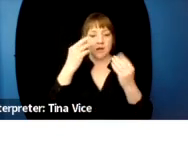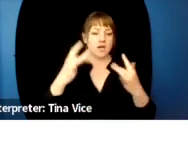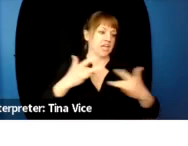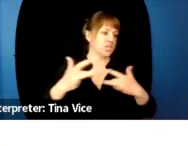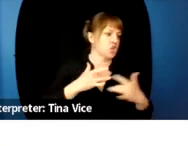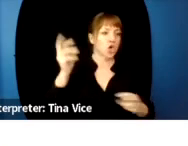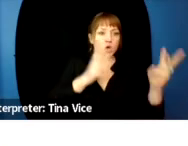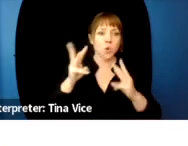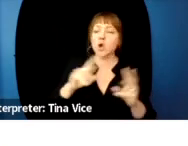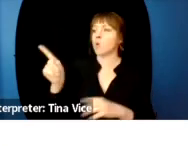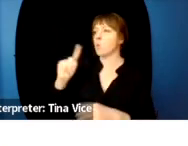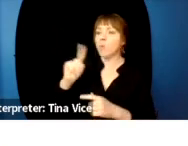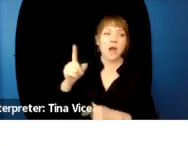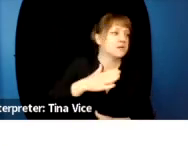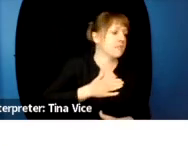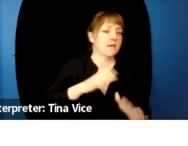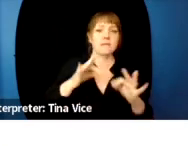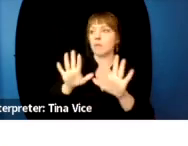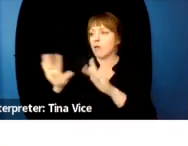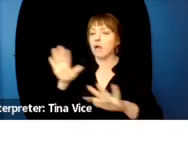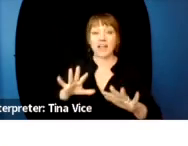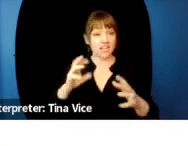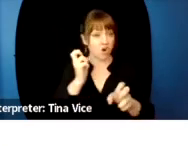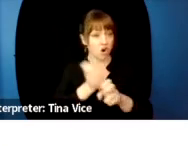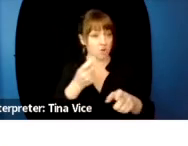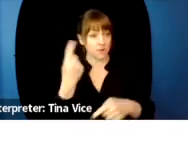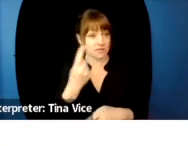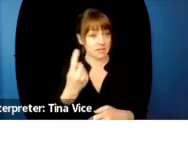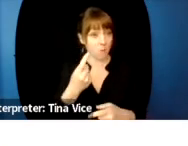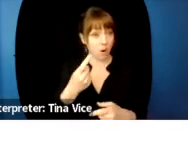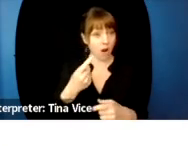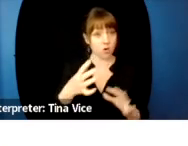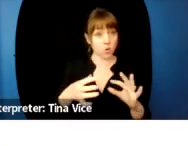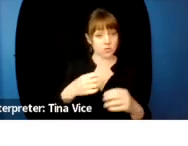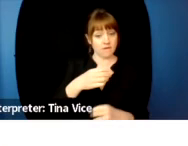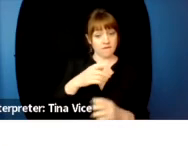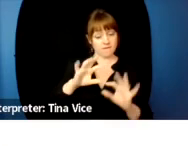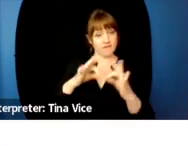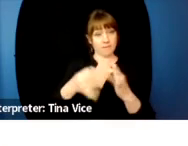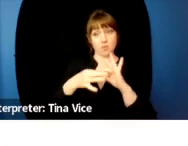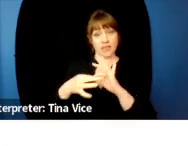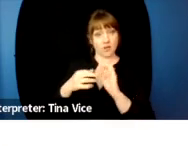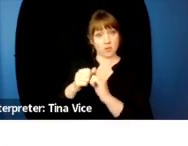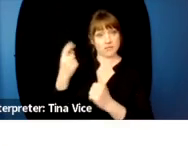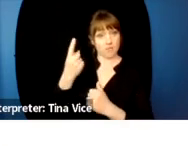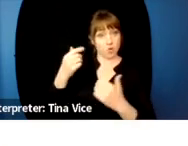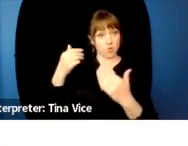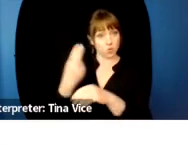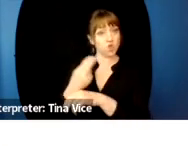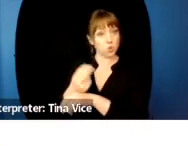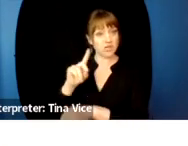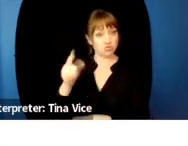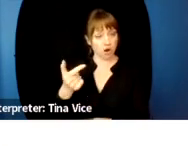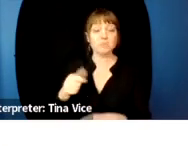It's incredibly hard to be a family member of someone who uses drugs. However, we also have family members